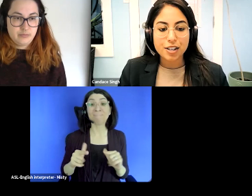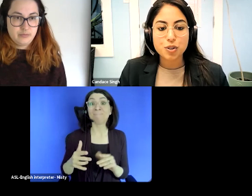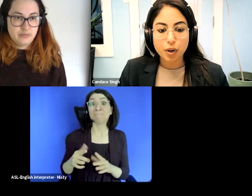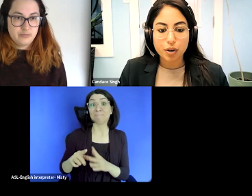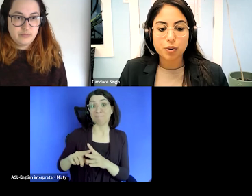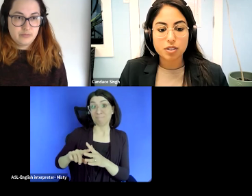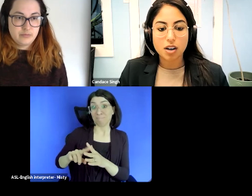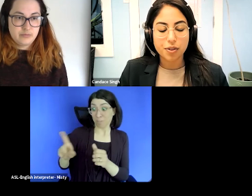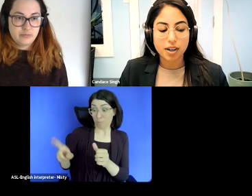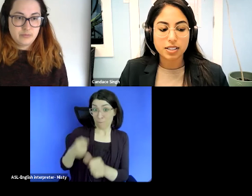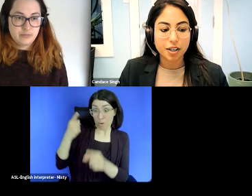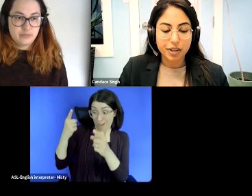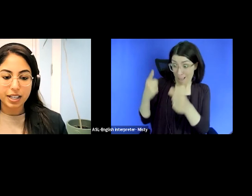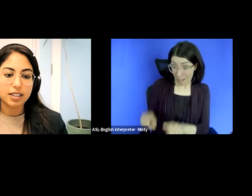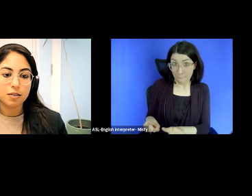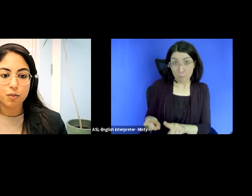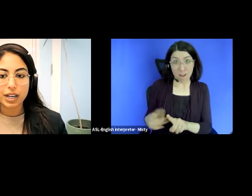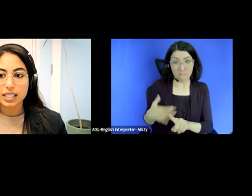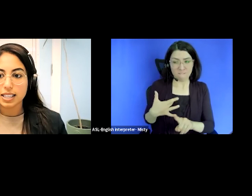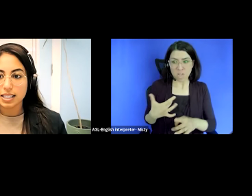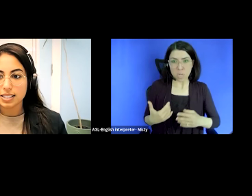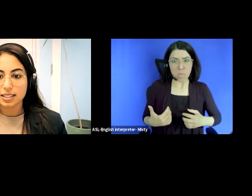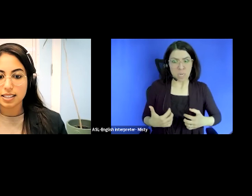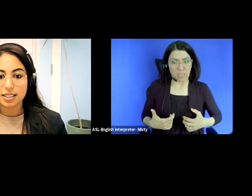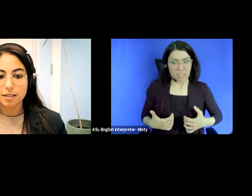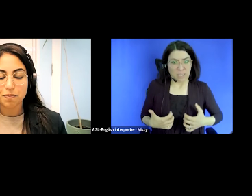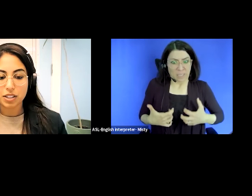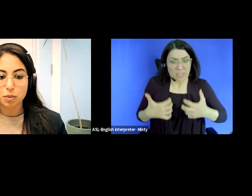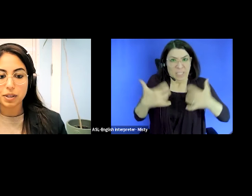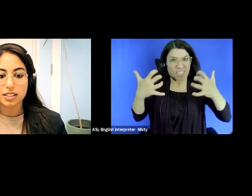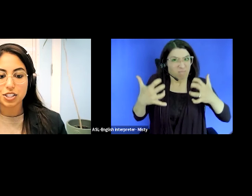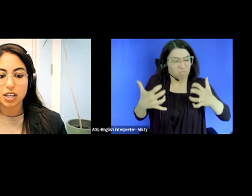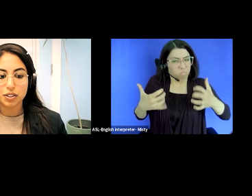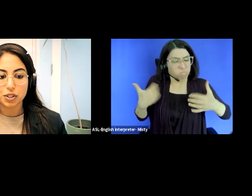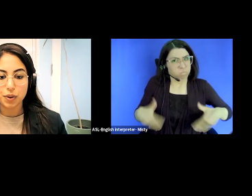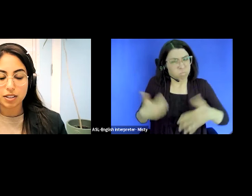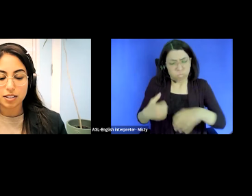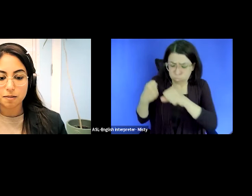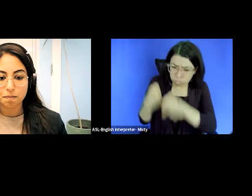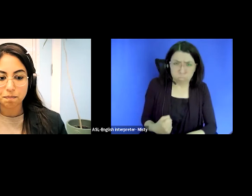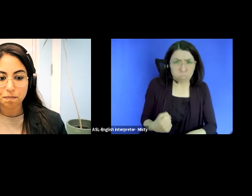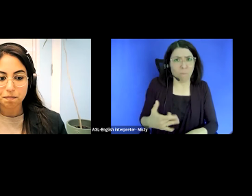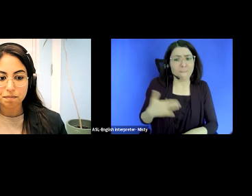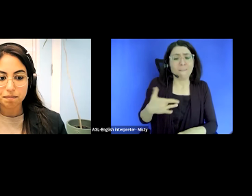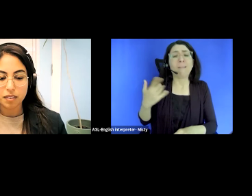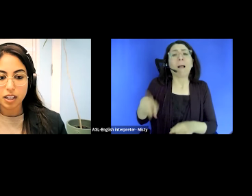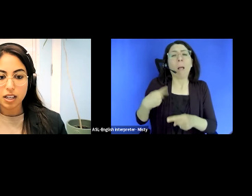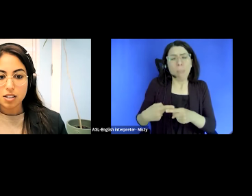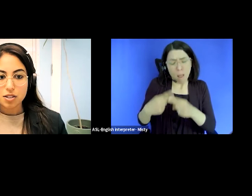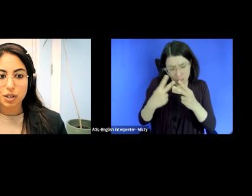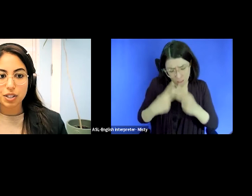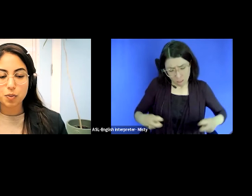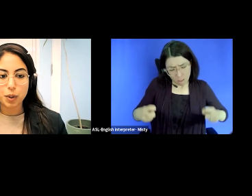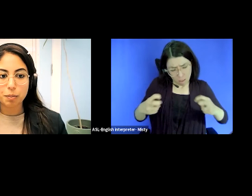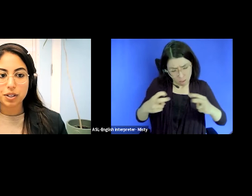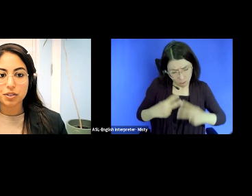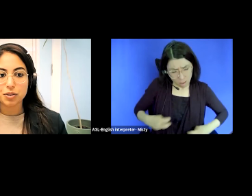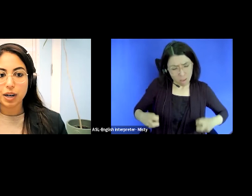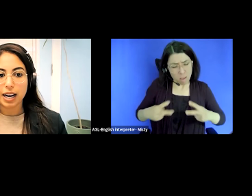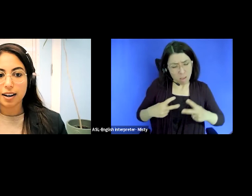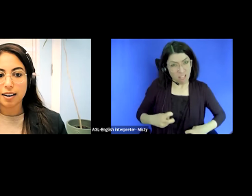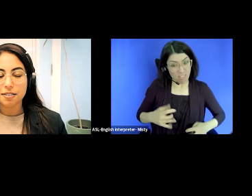then as you work through this thought diary, the rating tends to lessen as we begin to challenge our thoughts. So in this